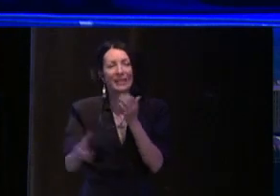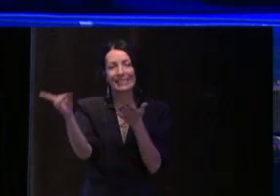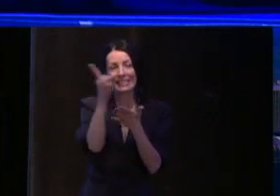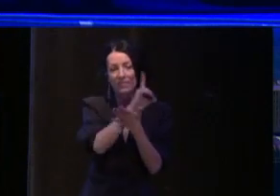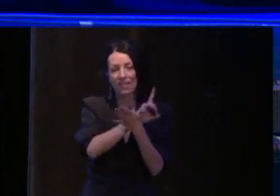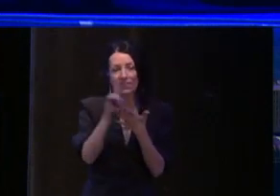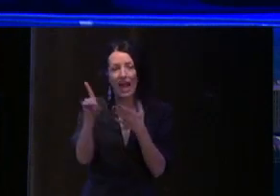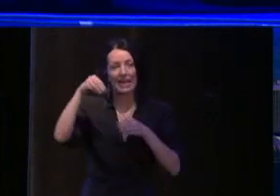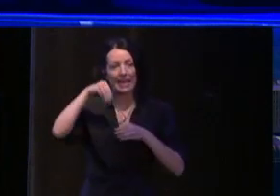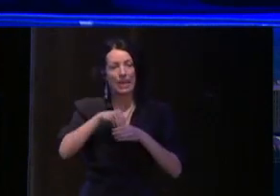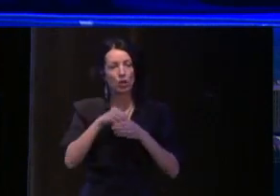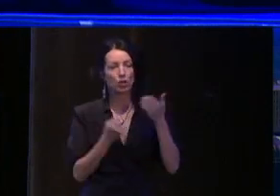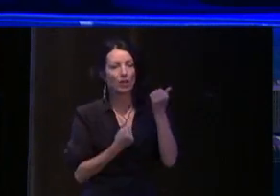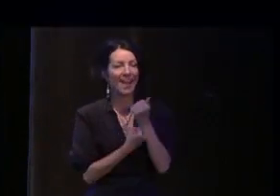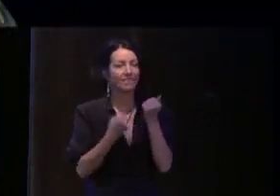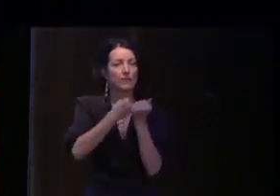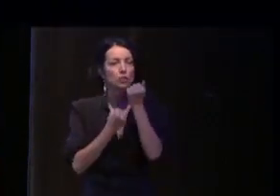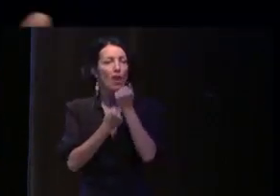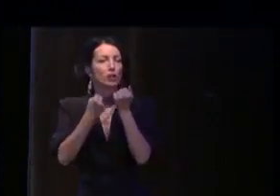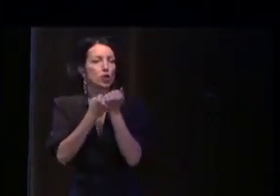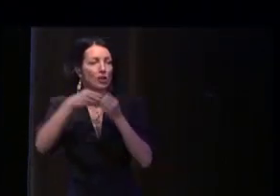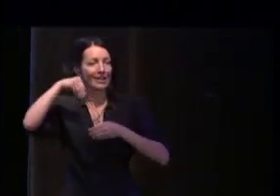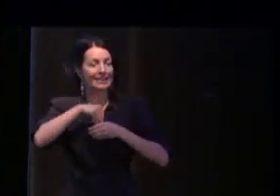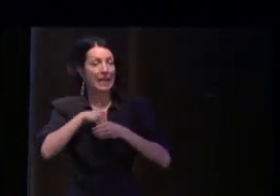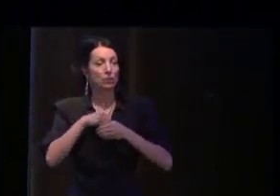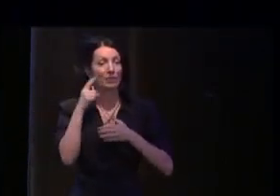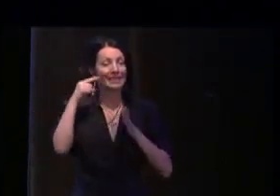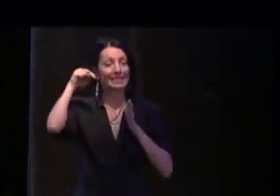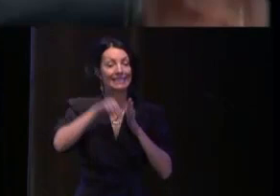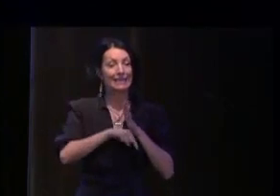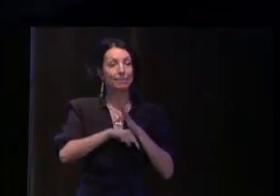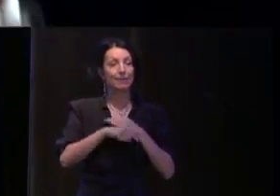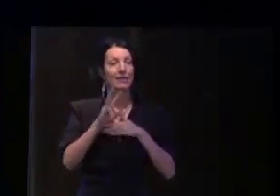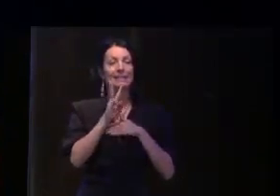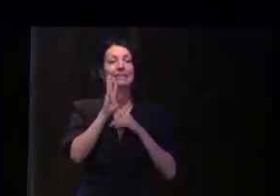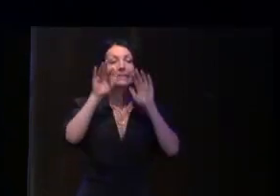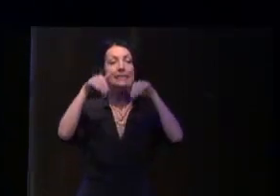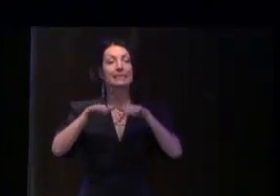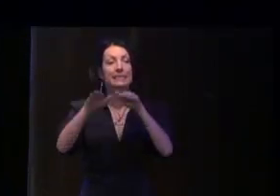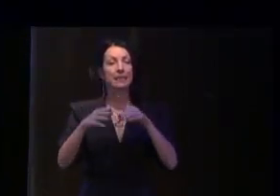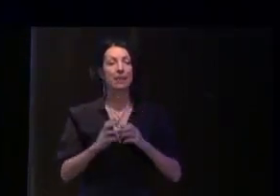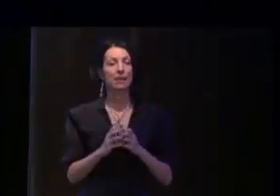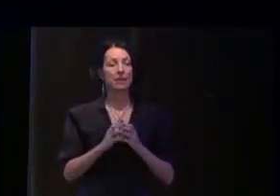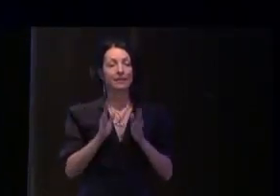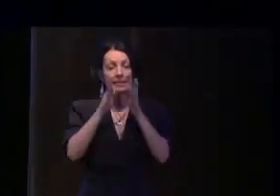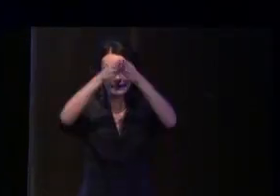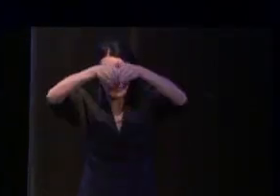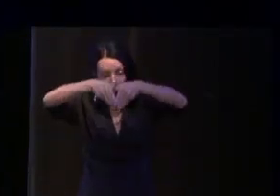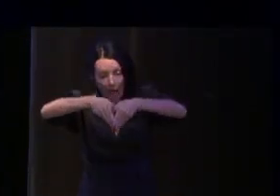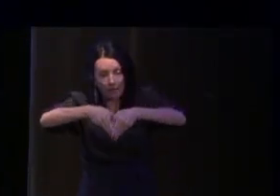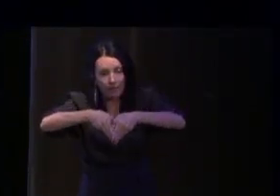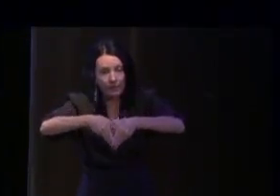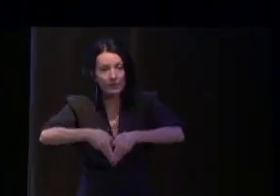inner infrastructure. You think about deep sea diving. You think about the individuals that put on that apparatus and go